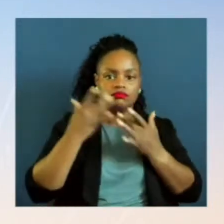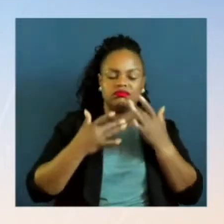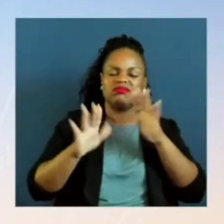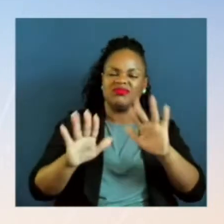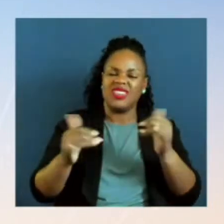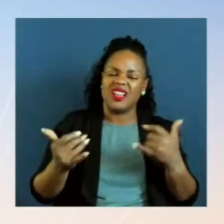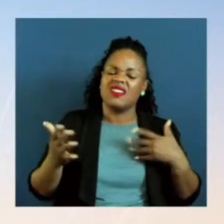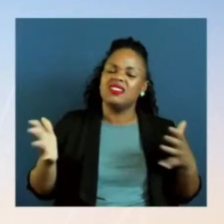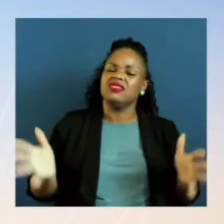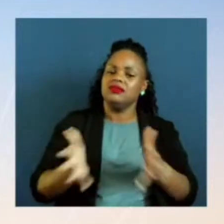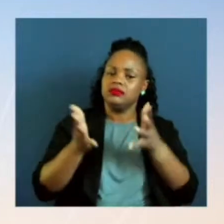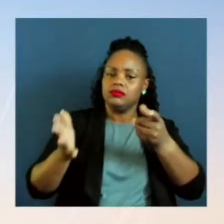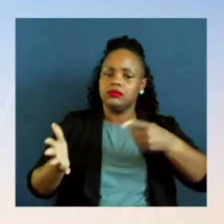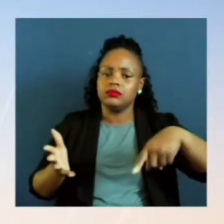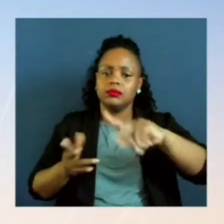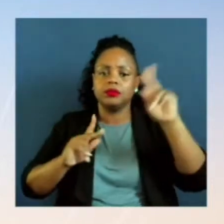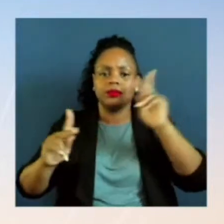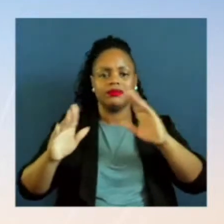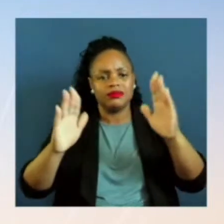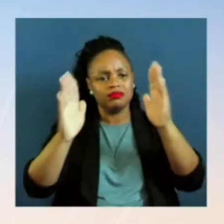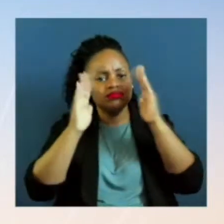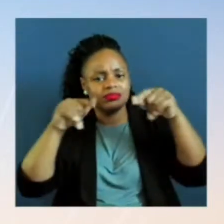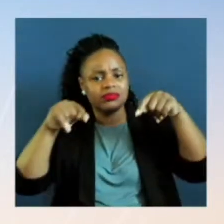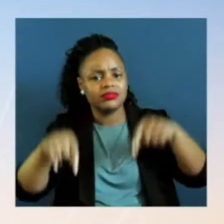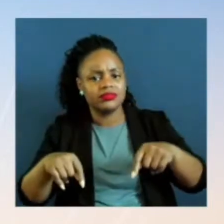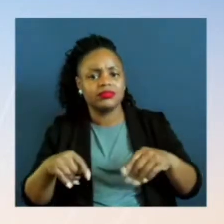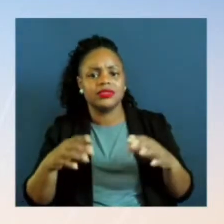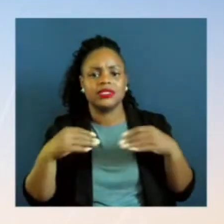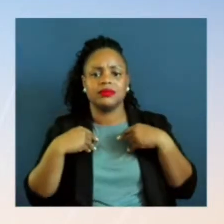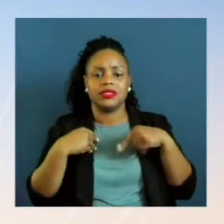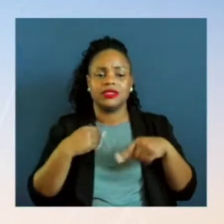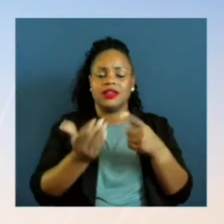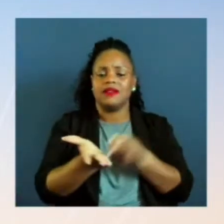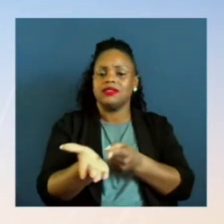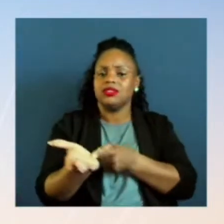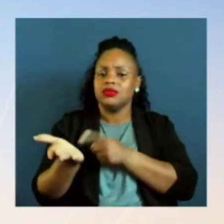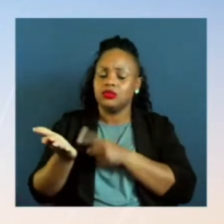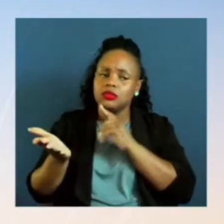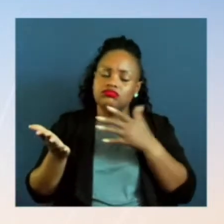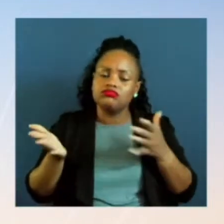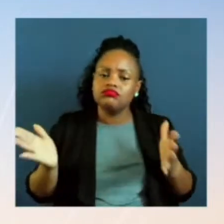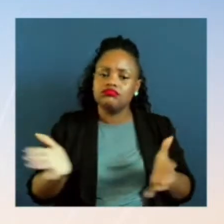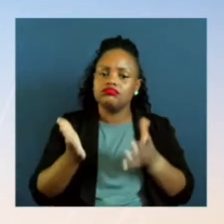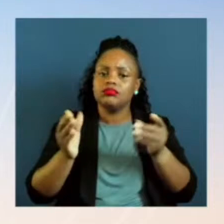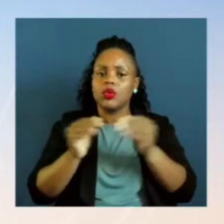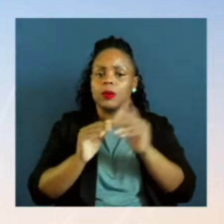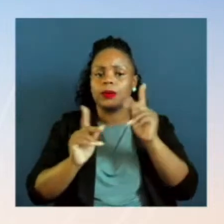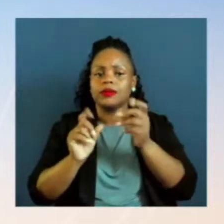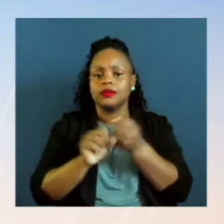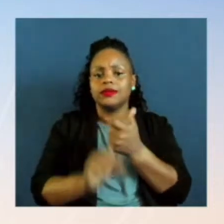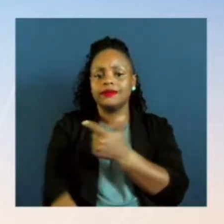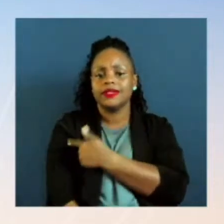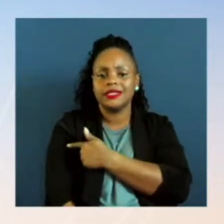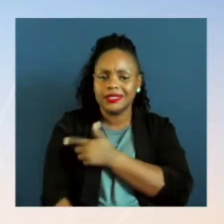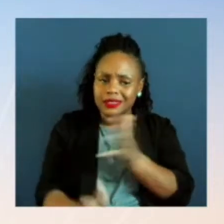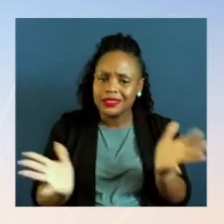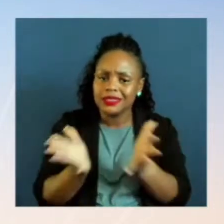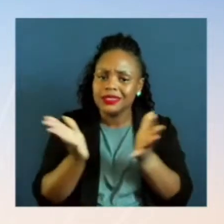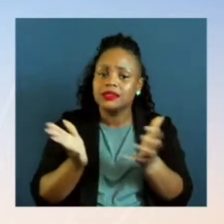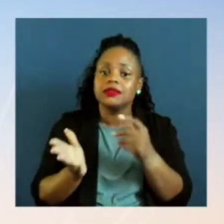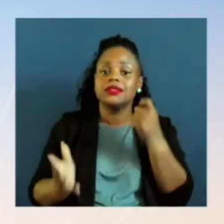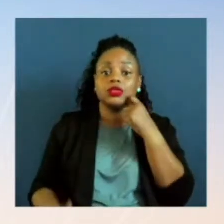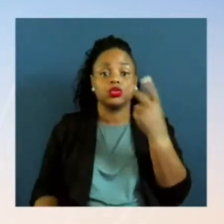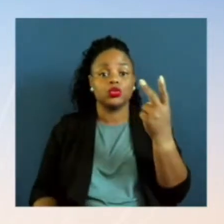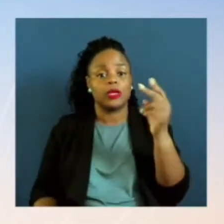broadly encouraged that more people continue to get vaccinated, including nearly 2 million in the past 2 days, a strong